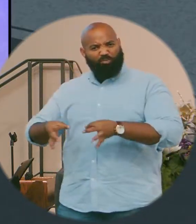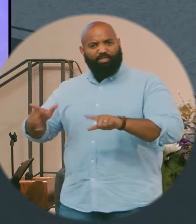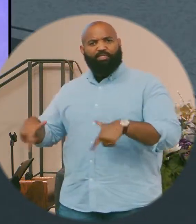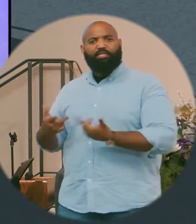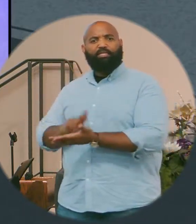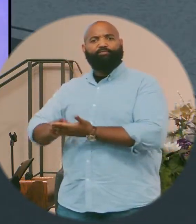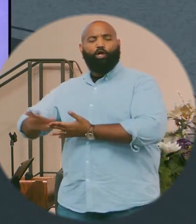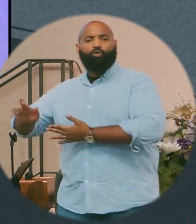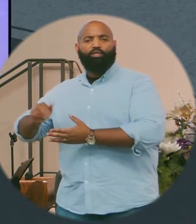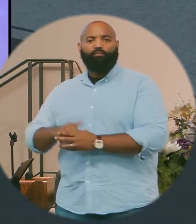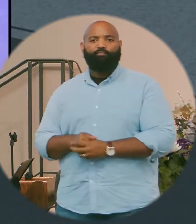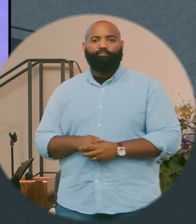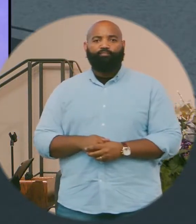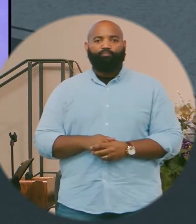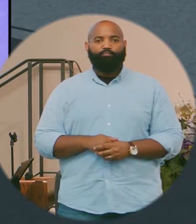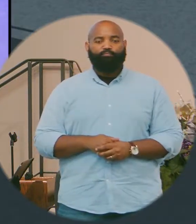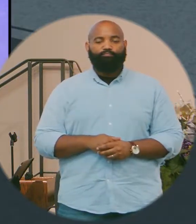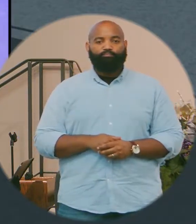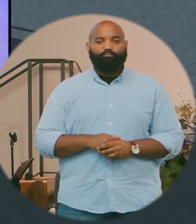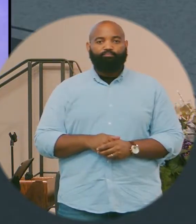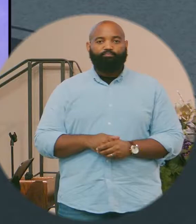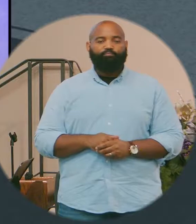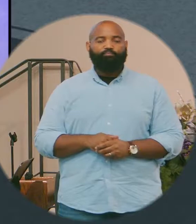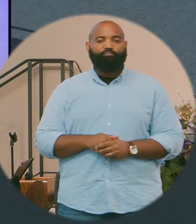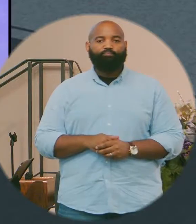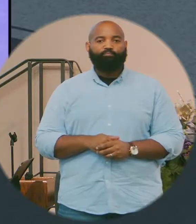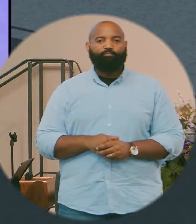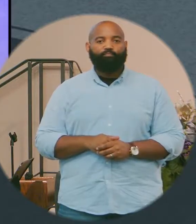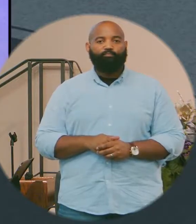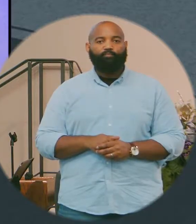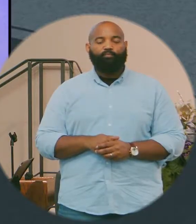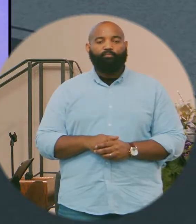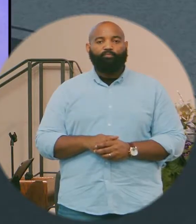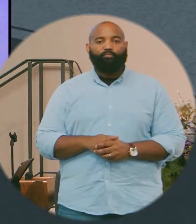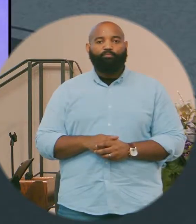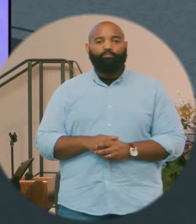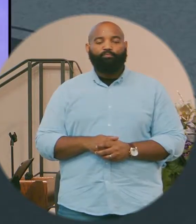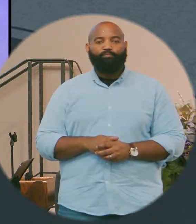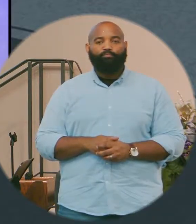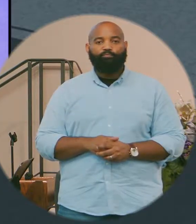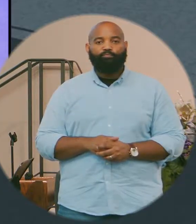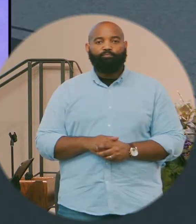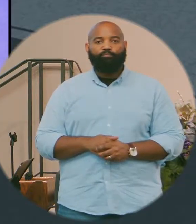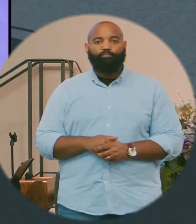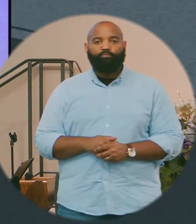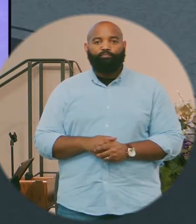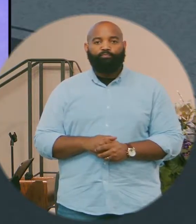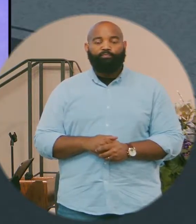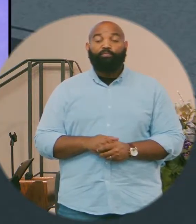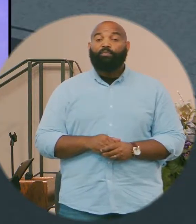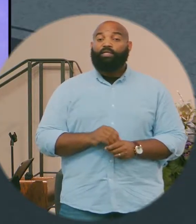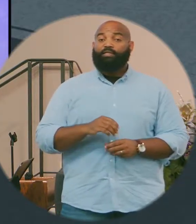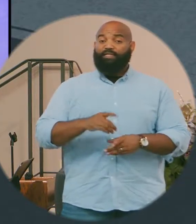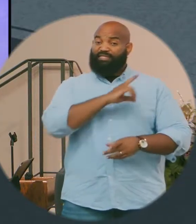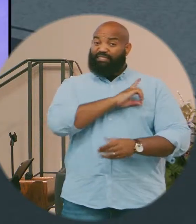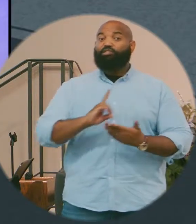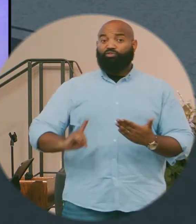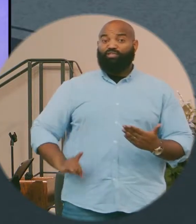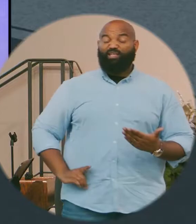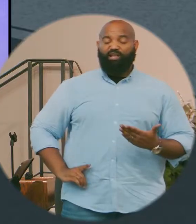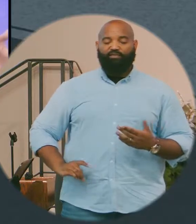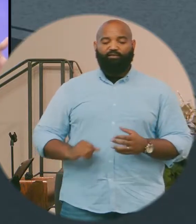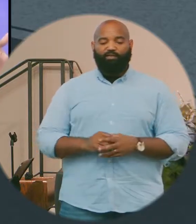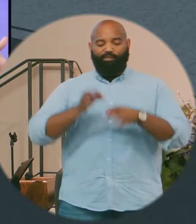it out clearly for us, Pastor Keisha. And he tells us what he wants to be told. And the first thing that we see in